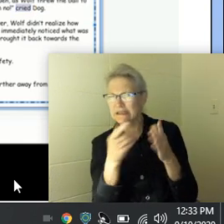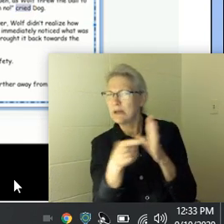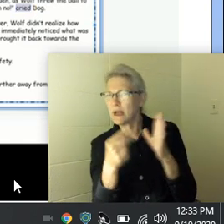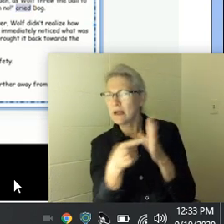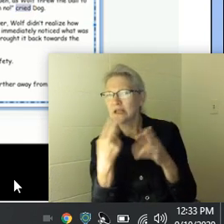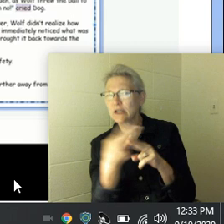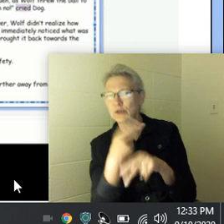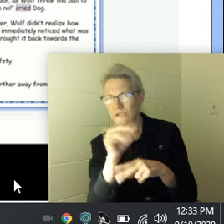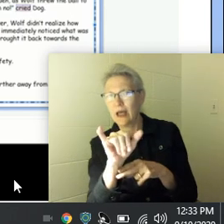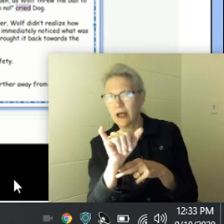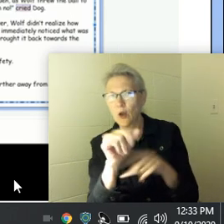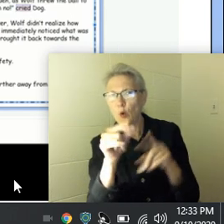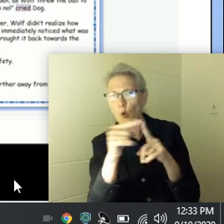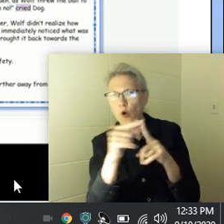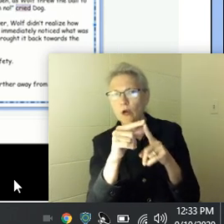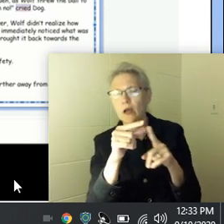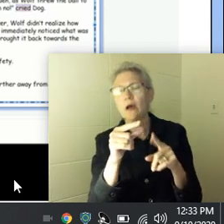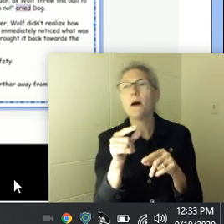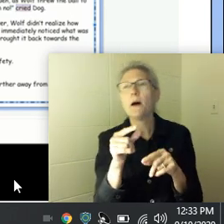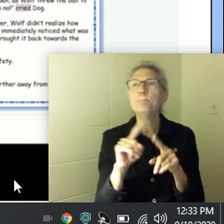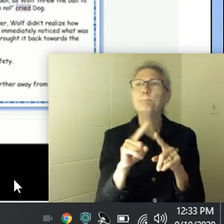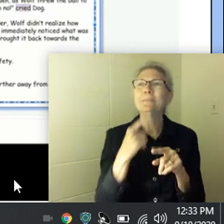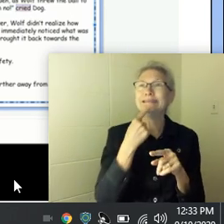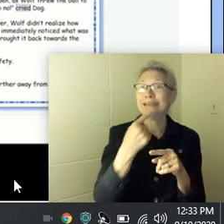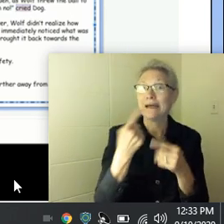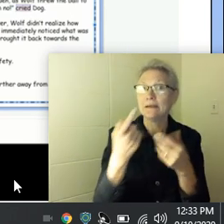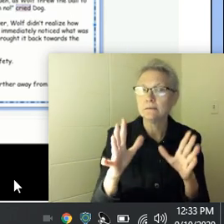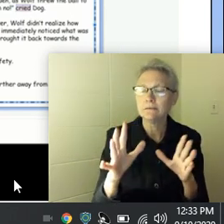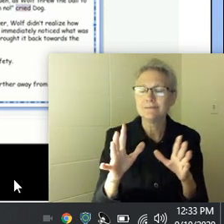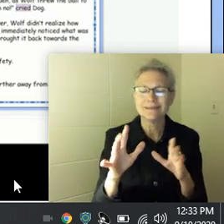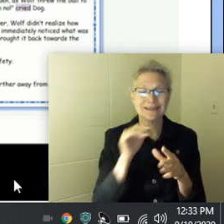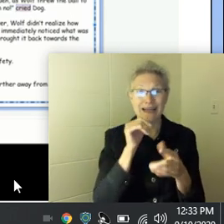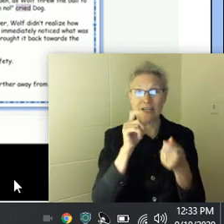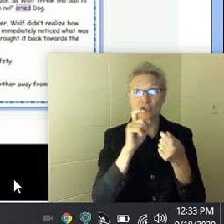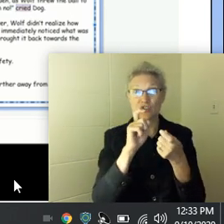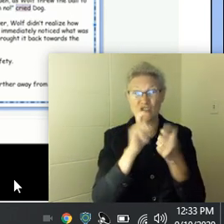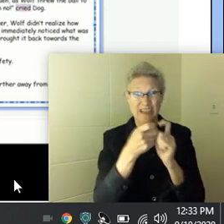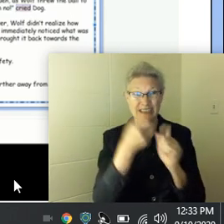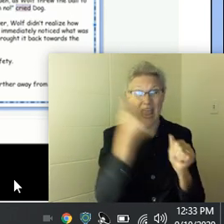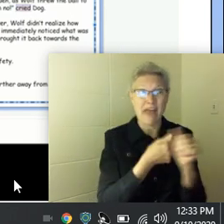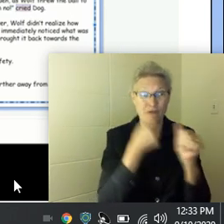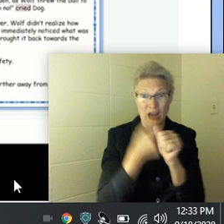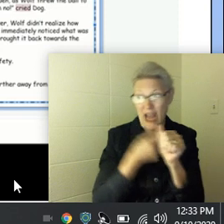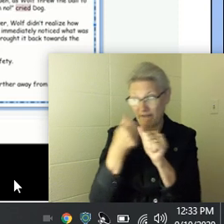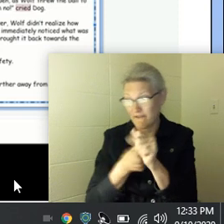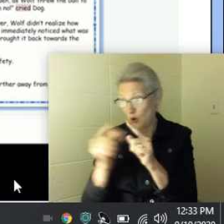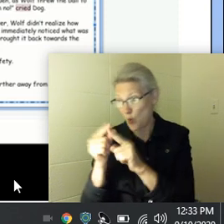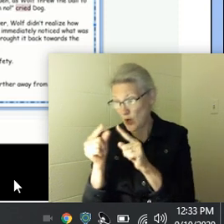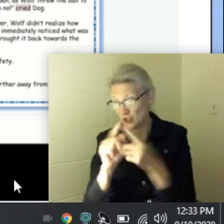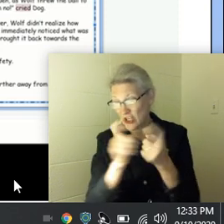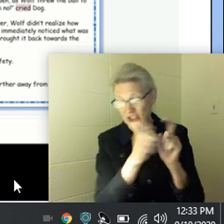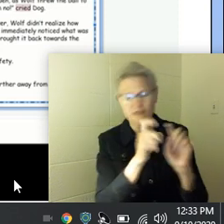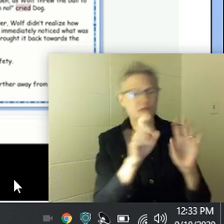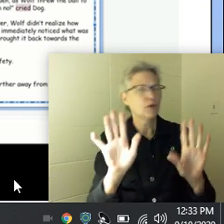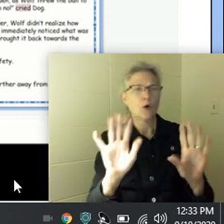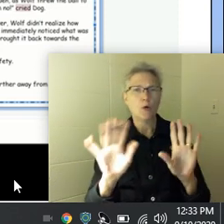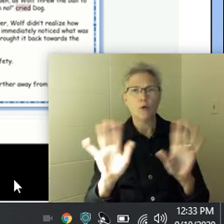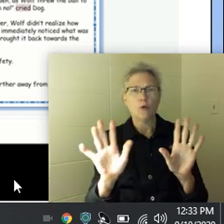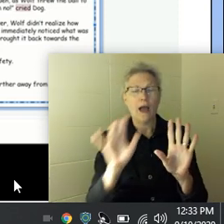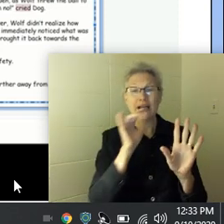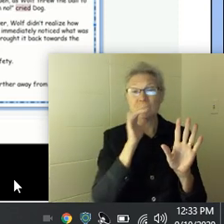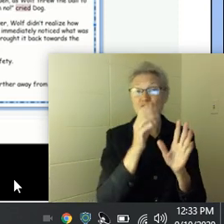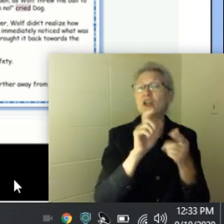still use the word. I'm not asking for you to change every single thing, right? You're going to see that I didn't really change